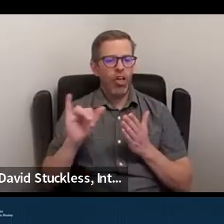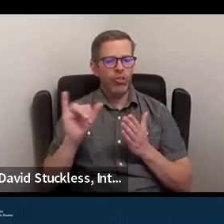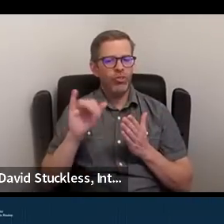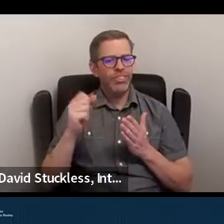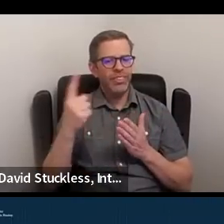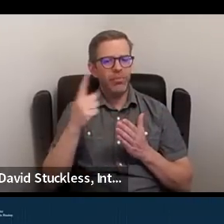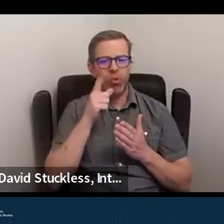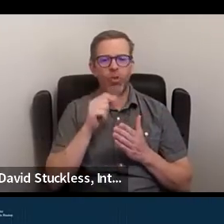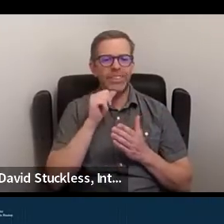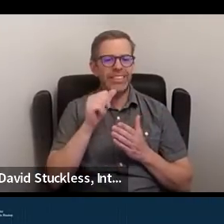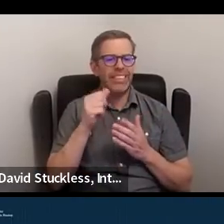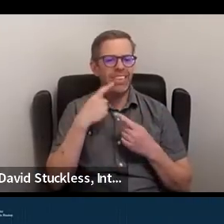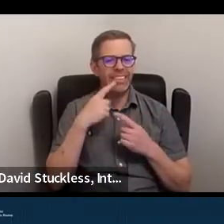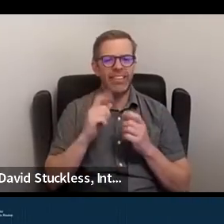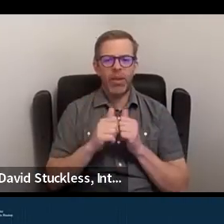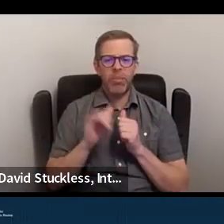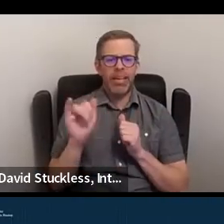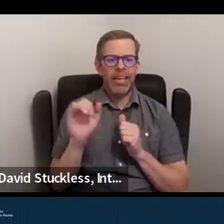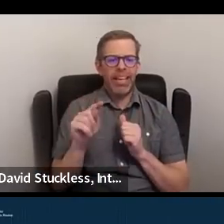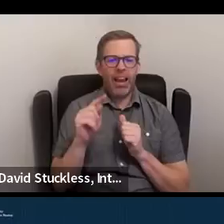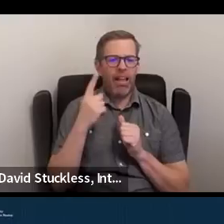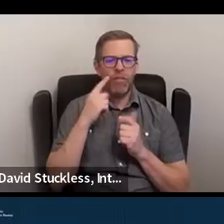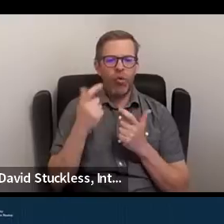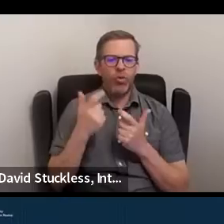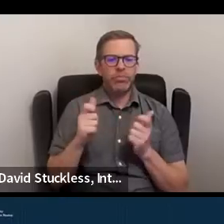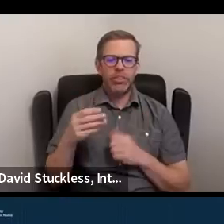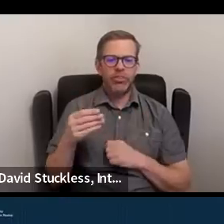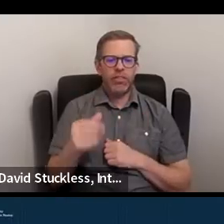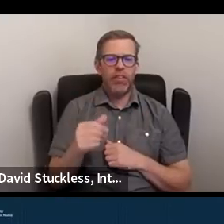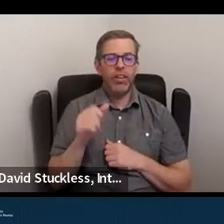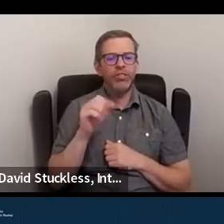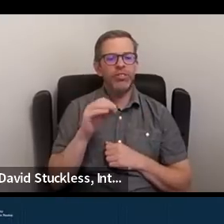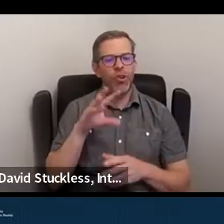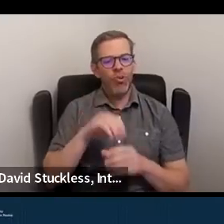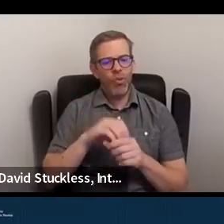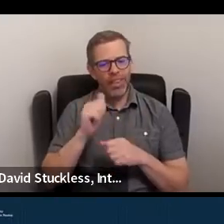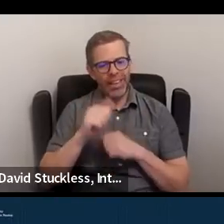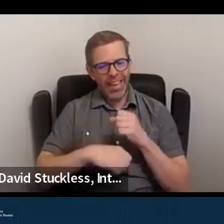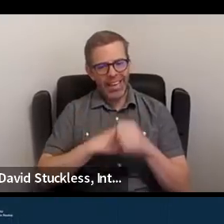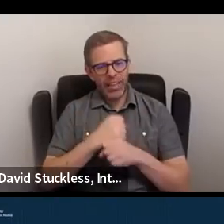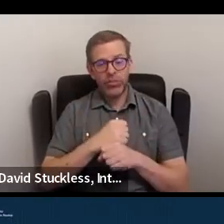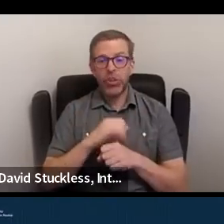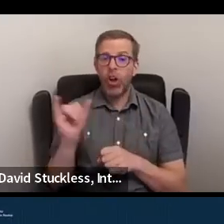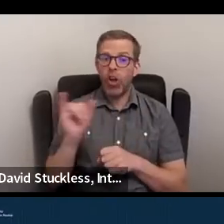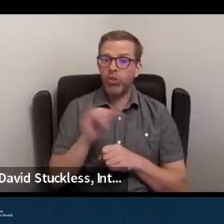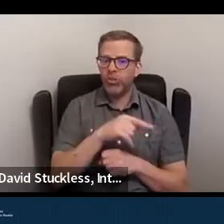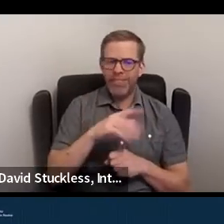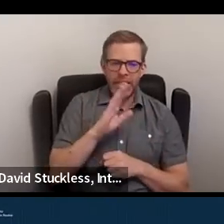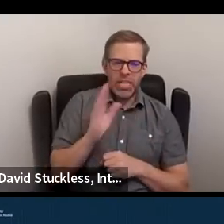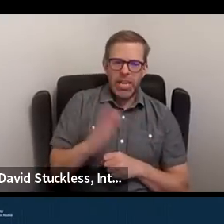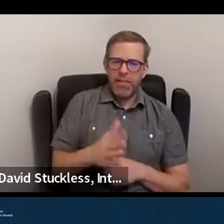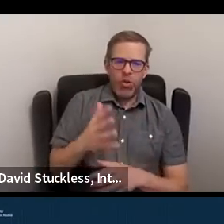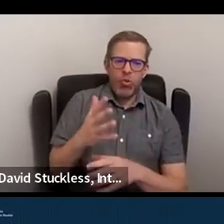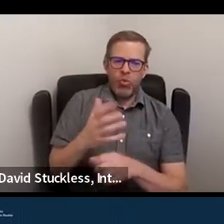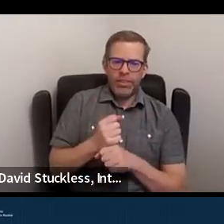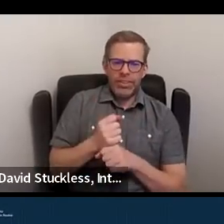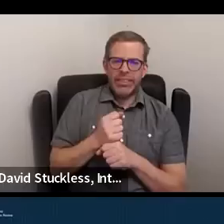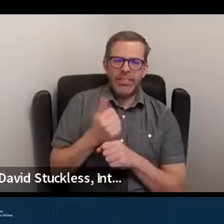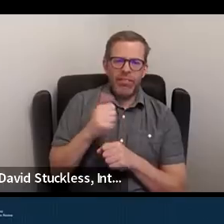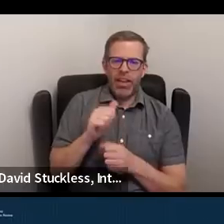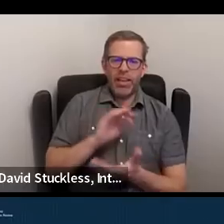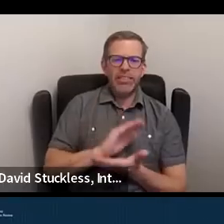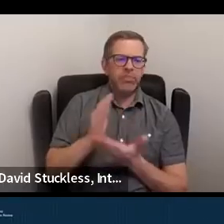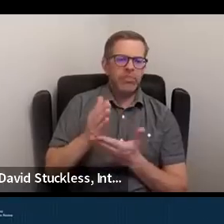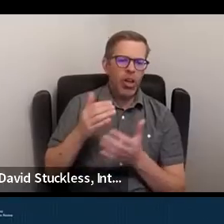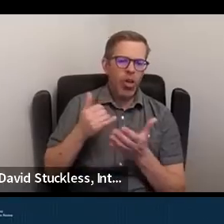not successfully competed yet for substantial funding. So it's within 10 years and also has not yet received any substantial